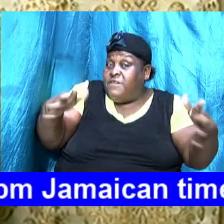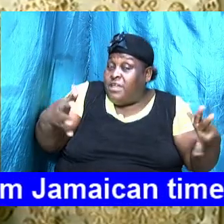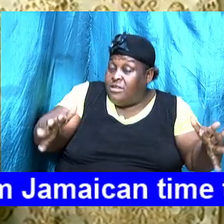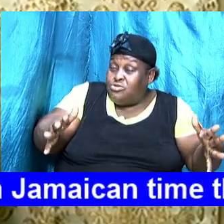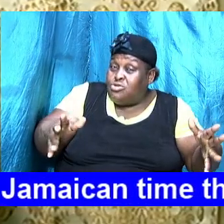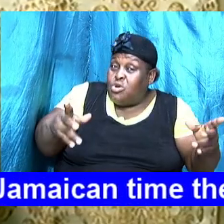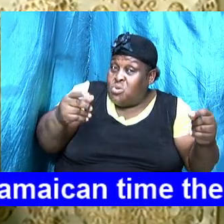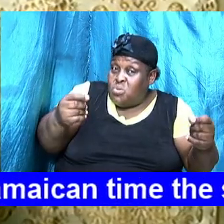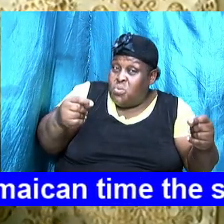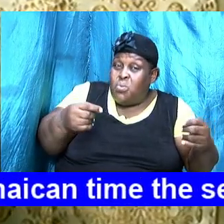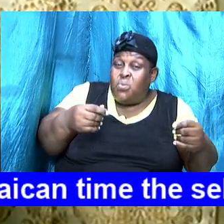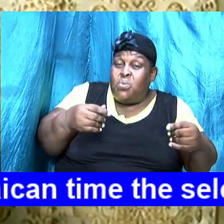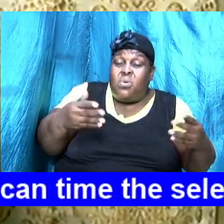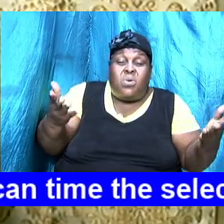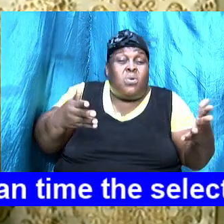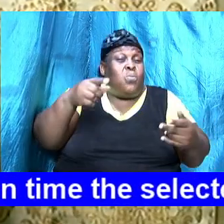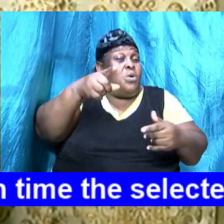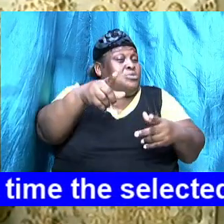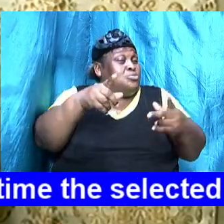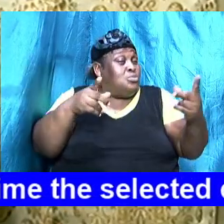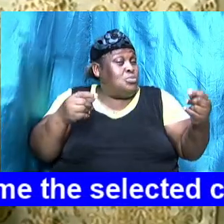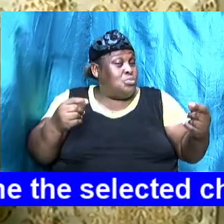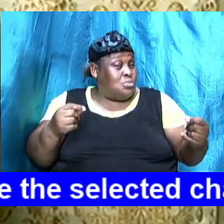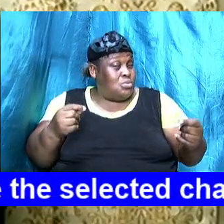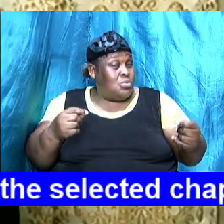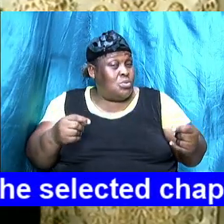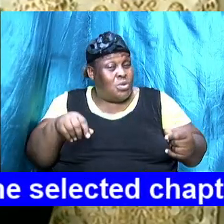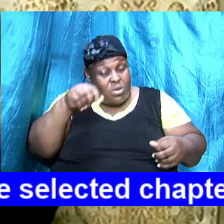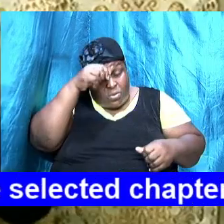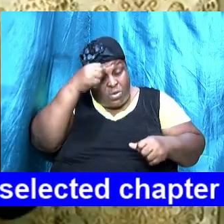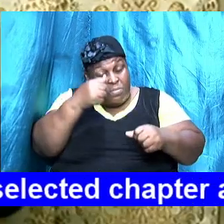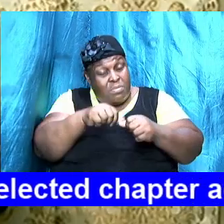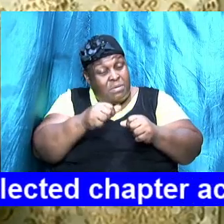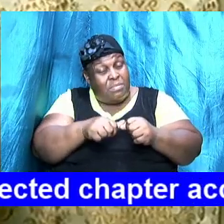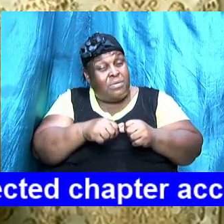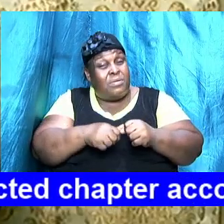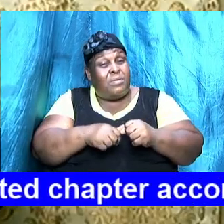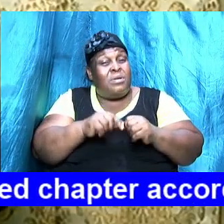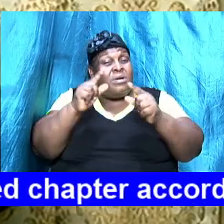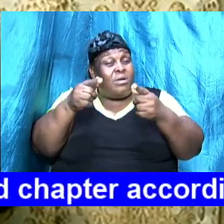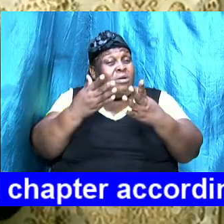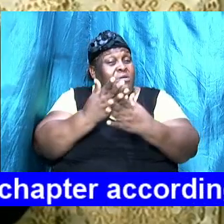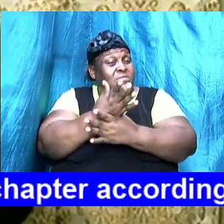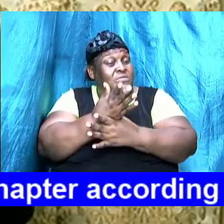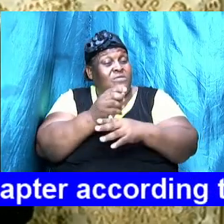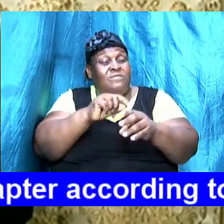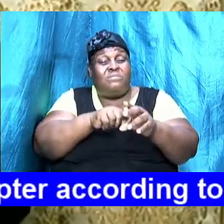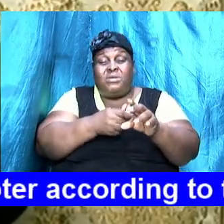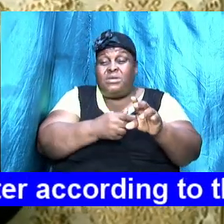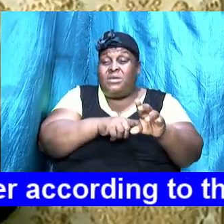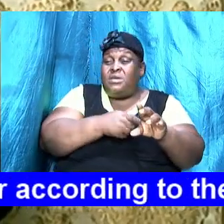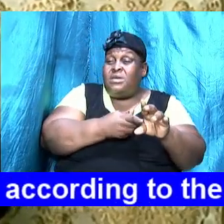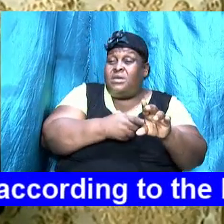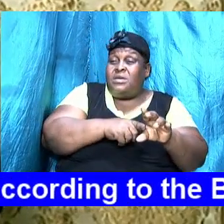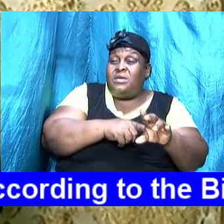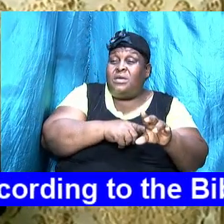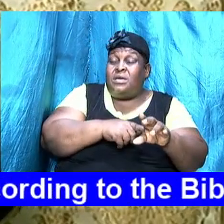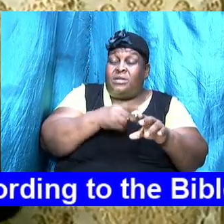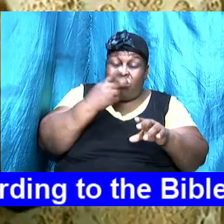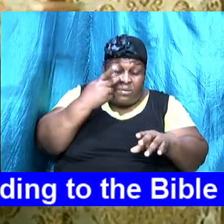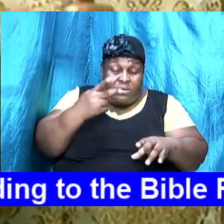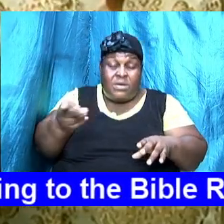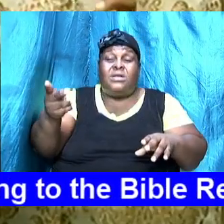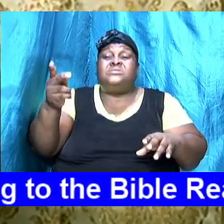supposed to do, because remember now, we have gone through from the beginning of the series and we were looking at some things and some